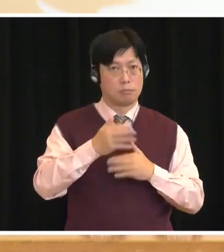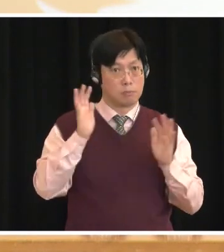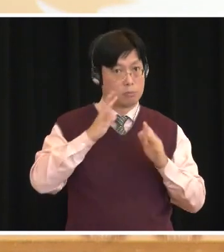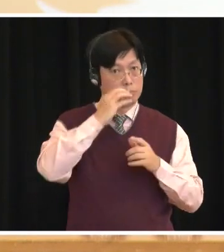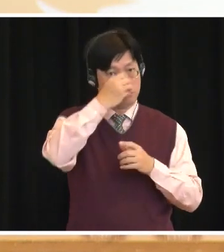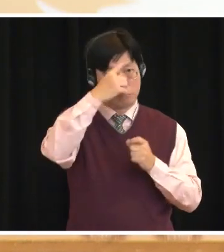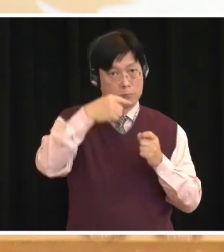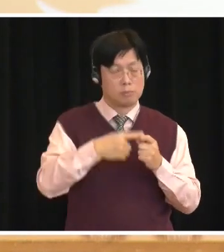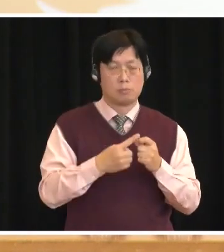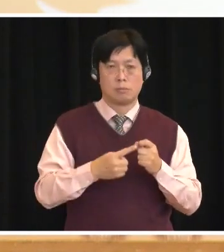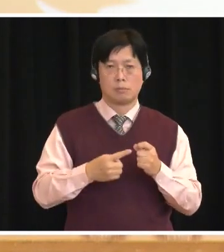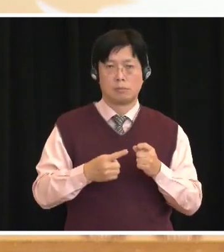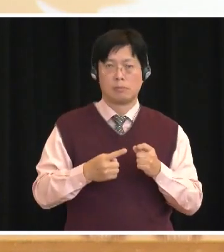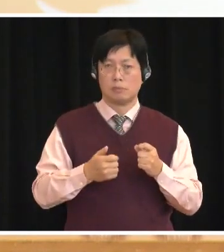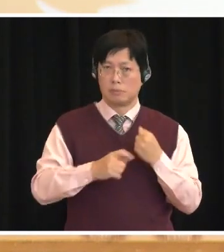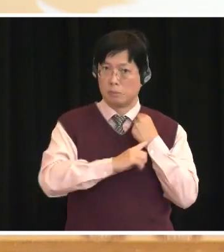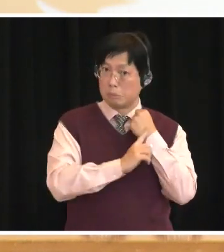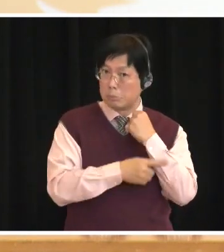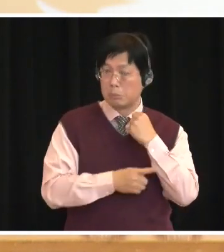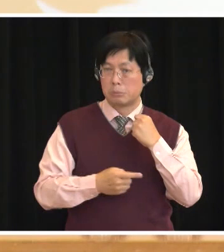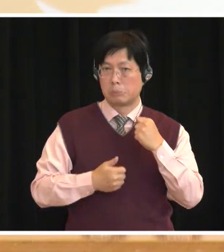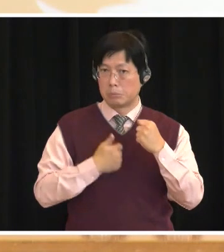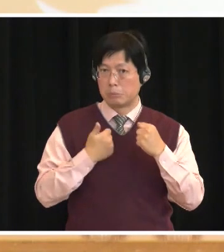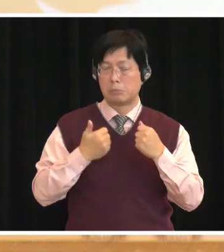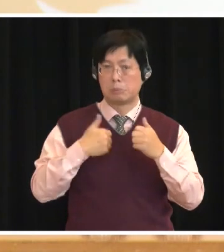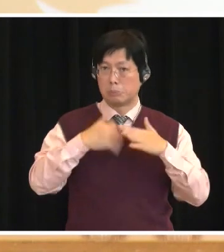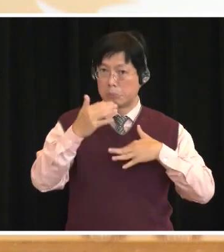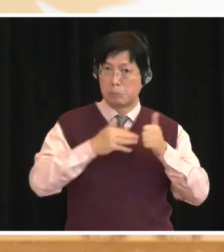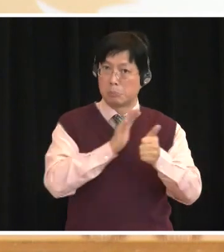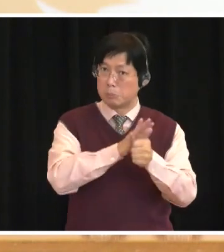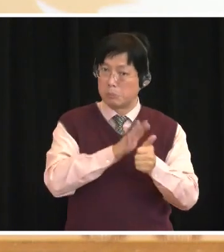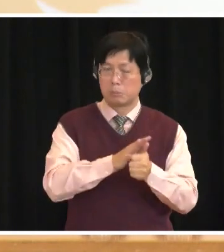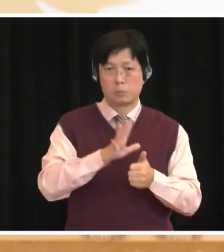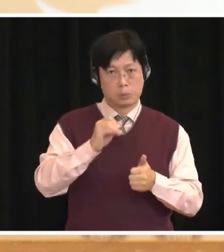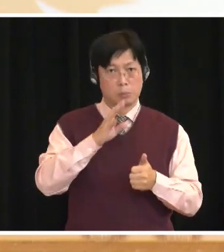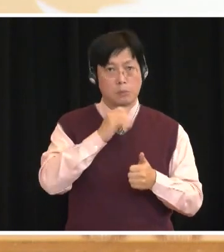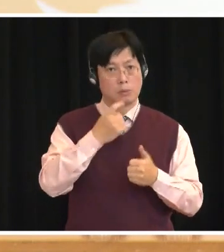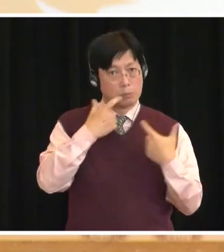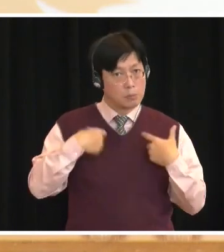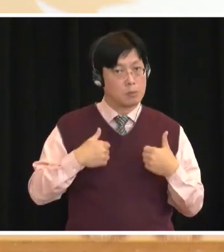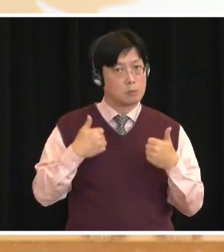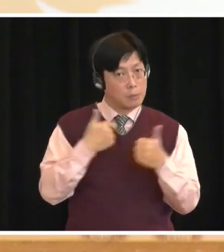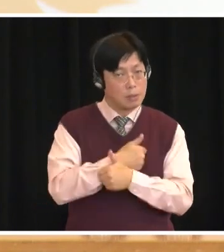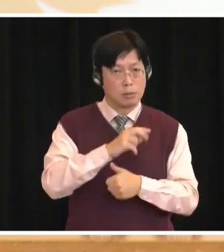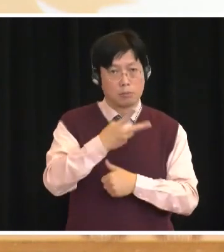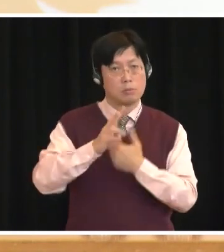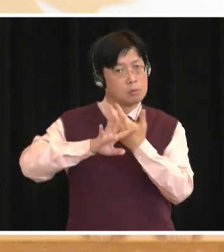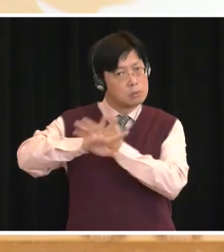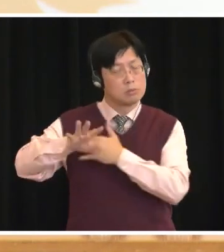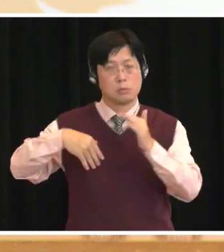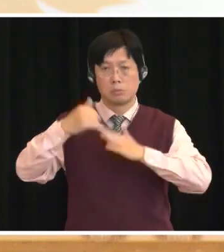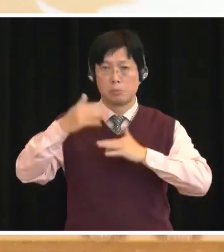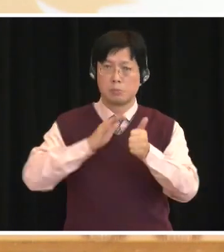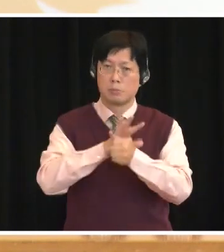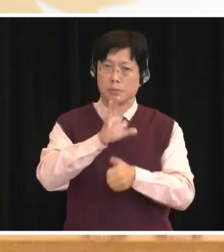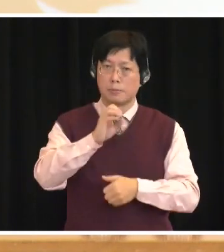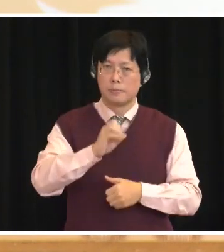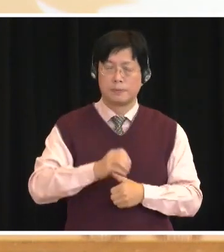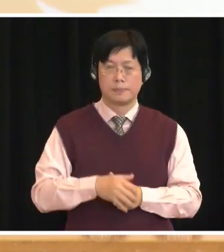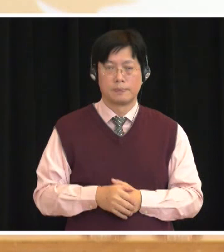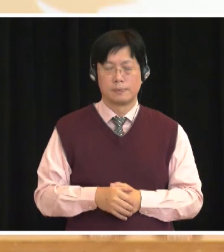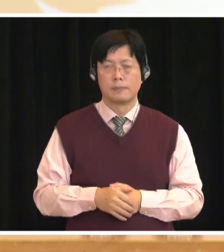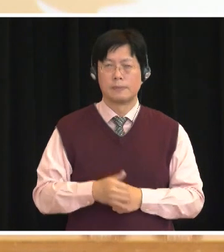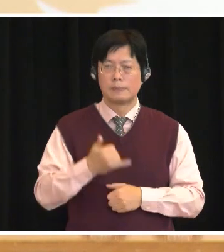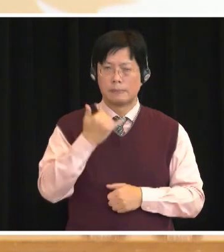legal assistance and other assistance, so that she or he is aware of what is